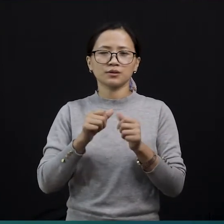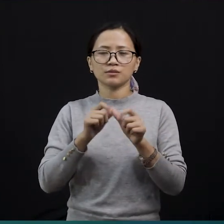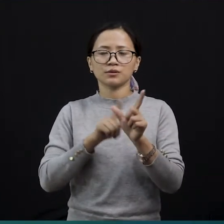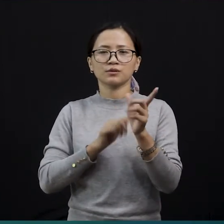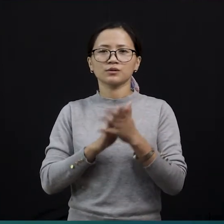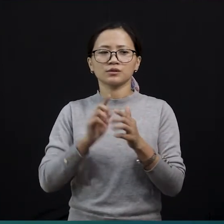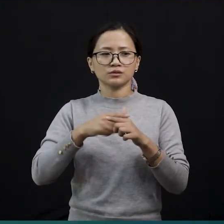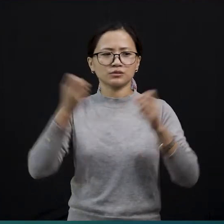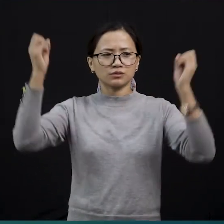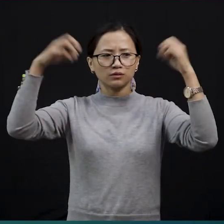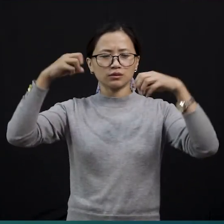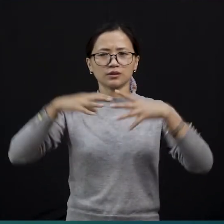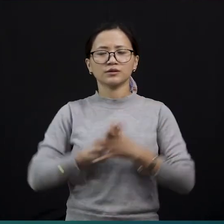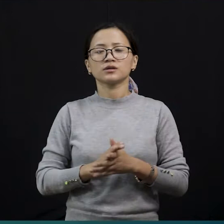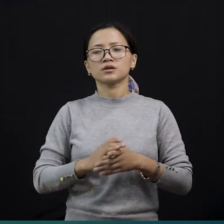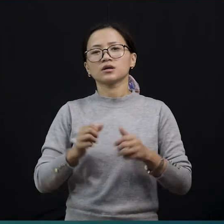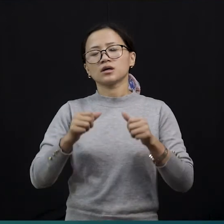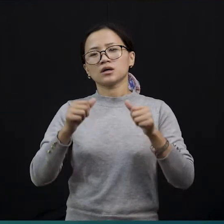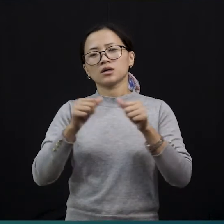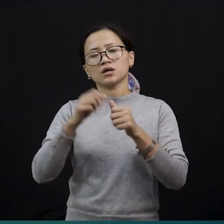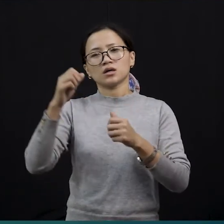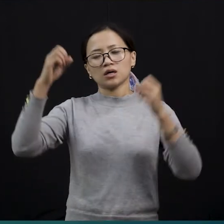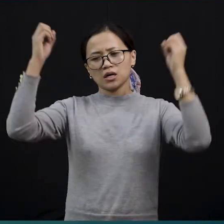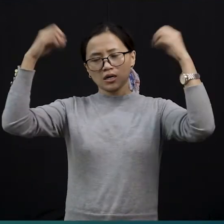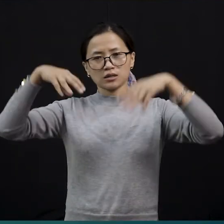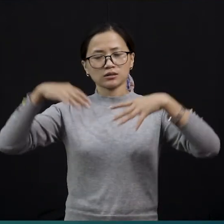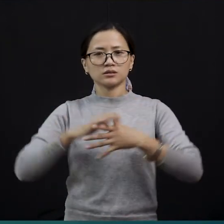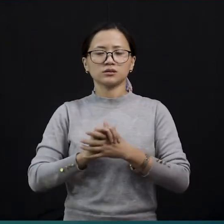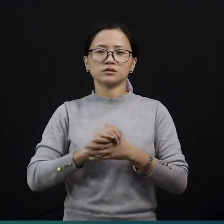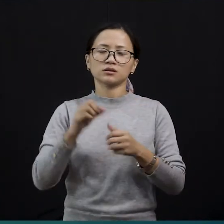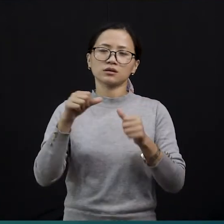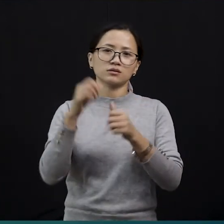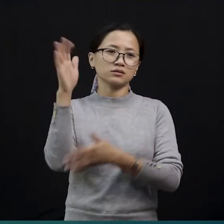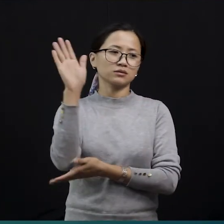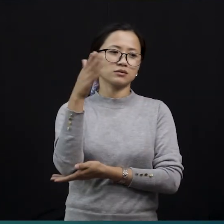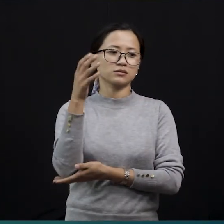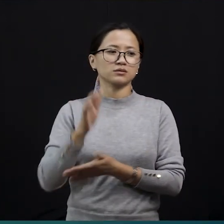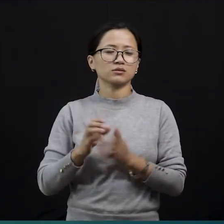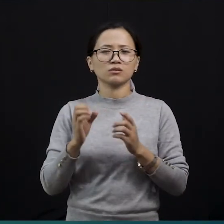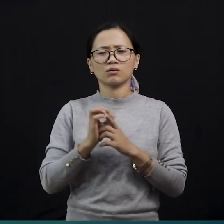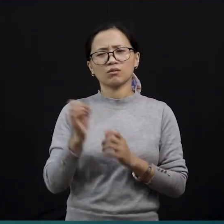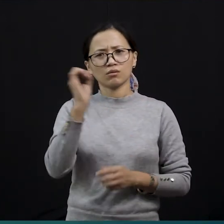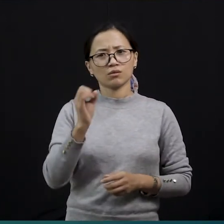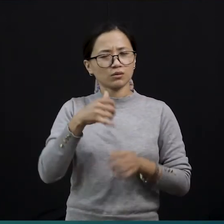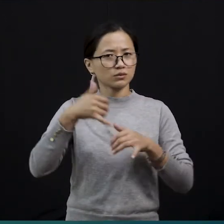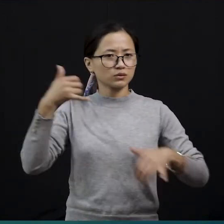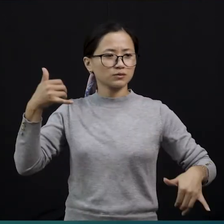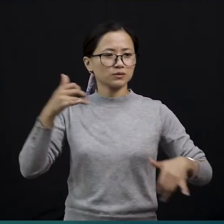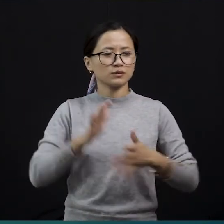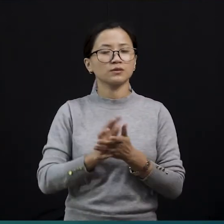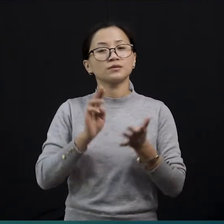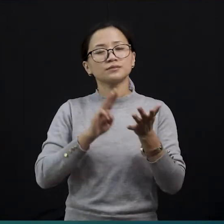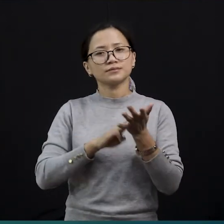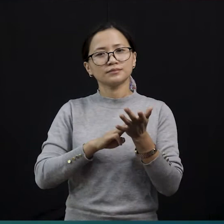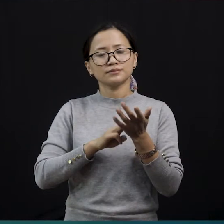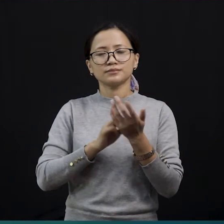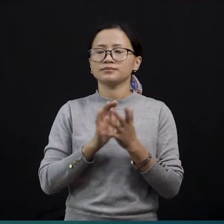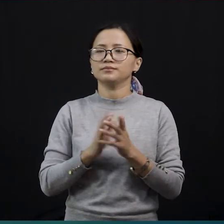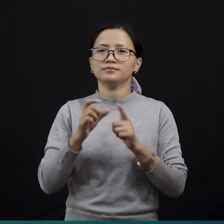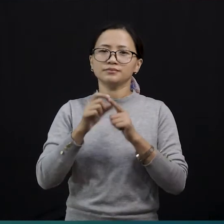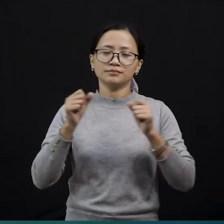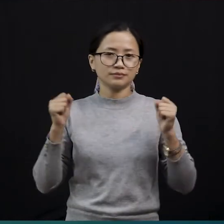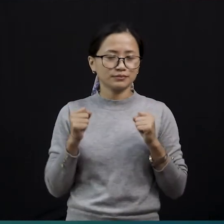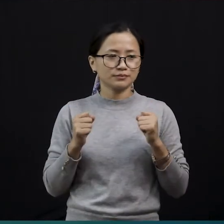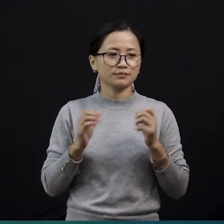July, August, and you have October, then you have December. So these months have how many days,